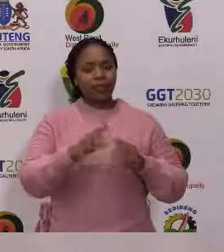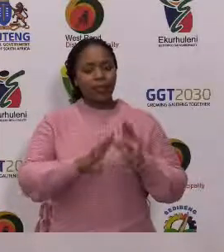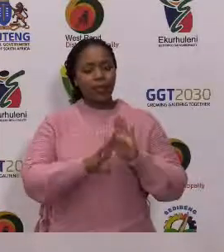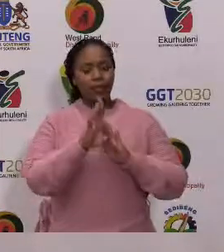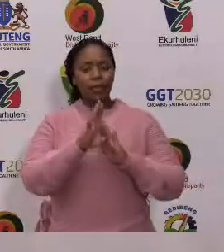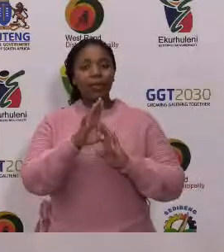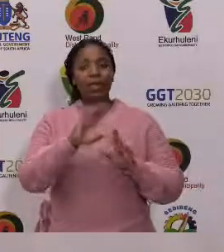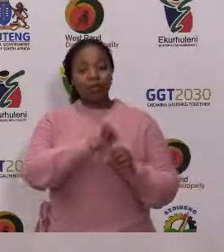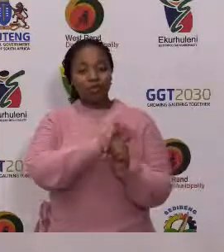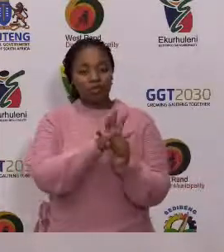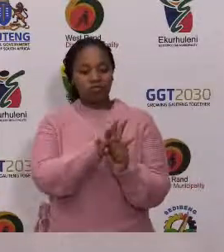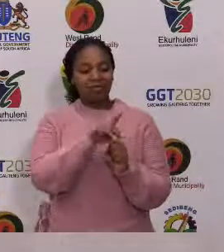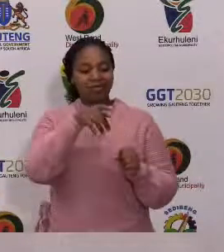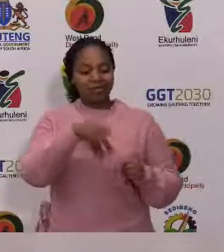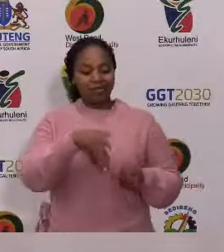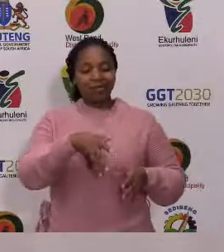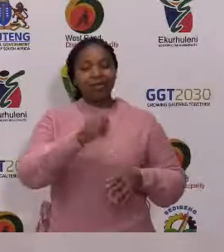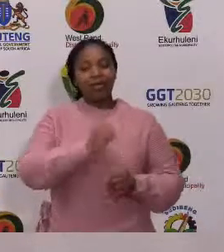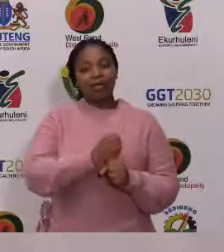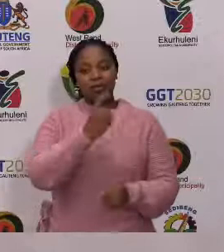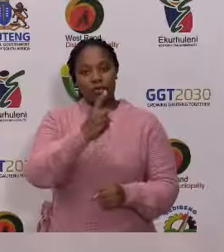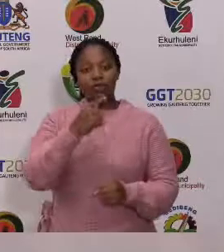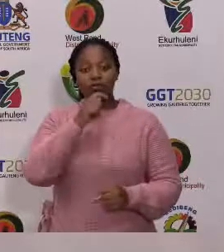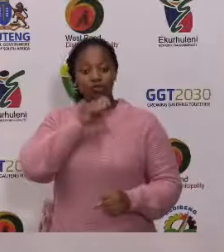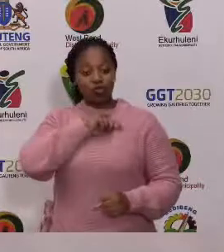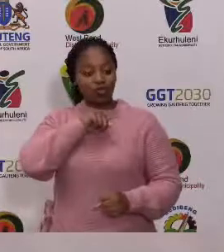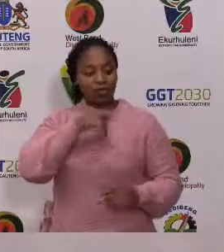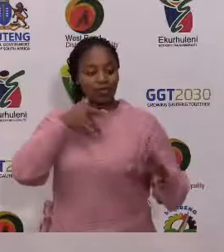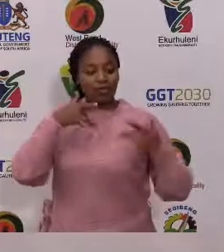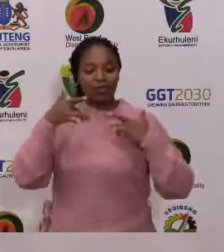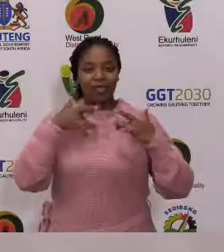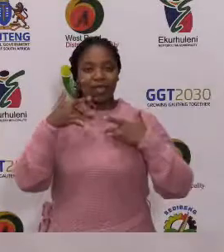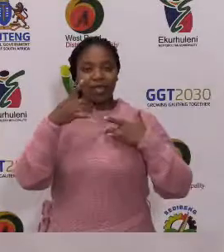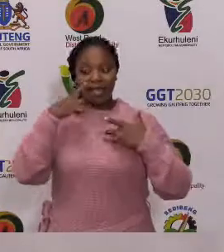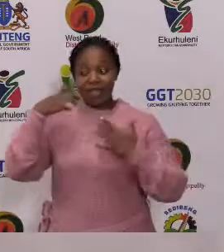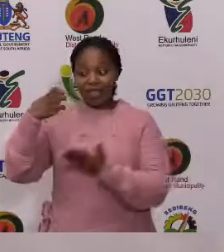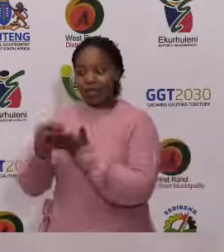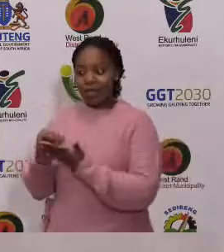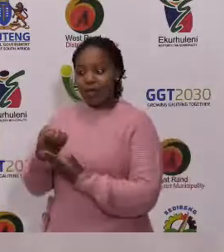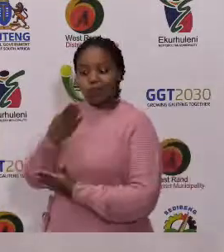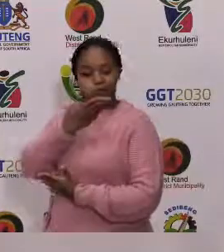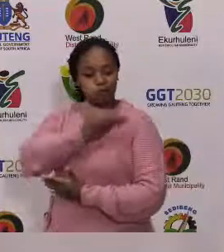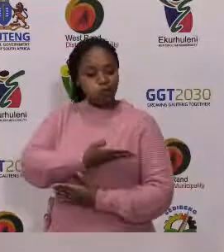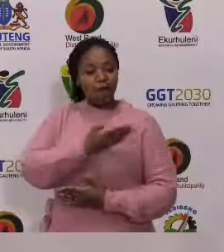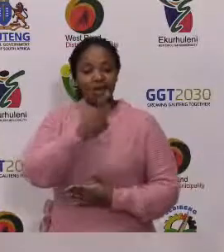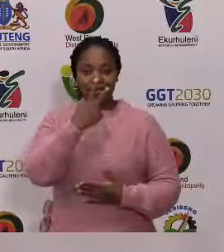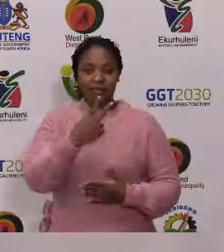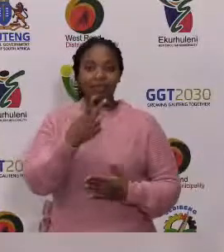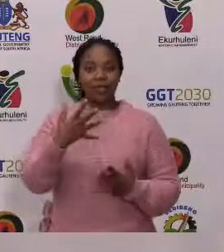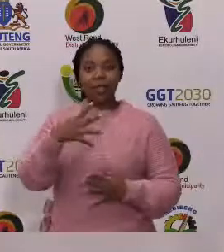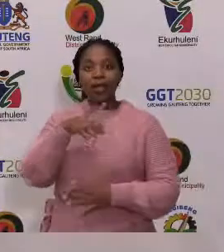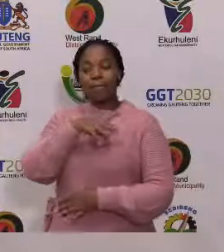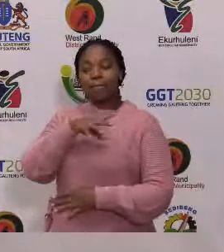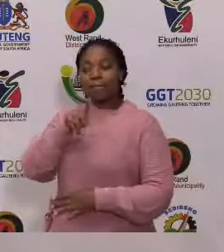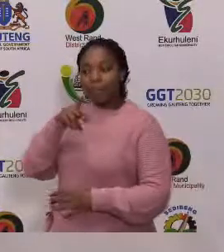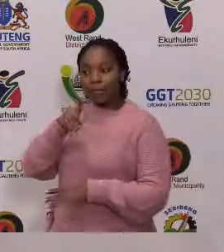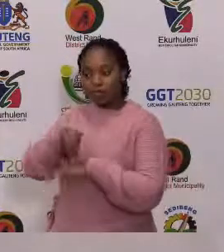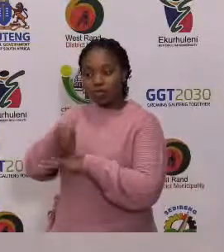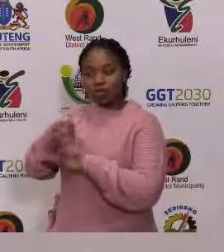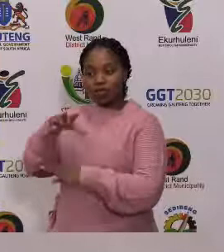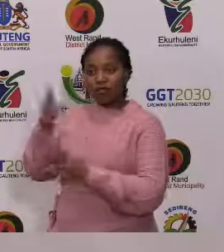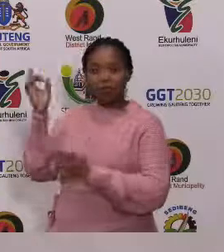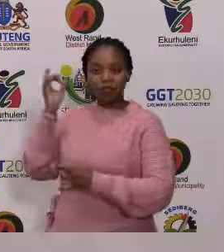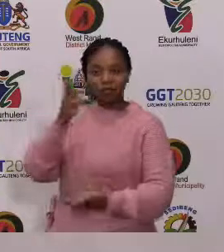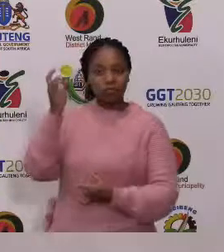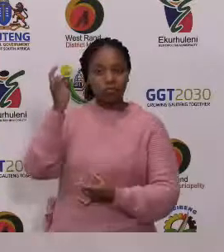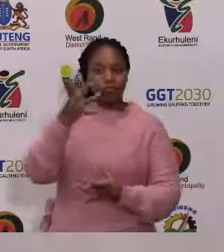is worrying, it's concerning. And we've got evidence to demonstrate why we're concerned. Prof. Malado presented on the risk indices that are high in